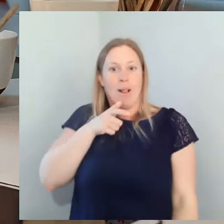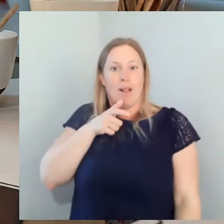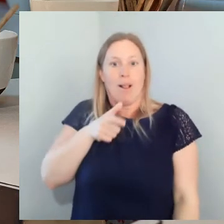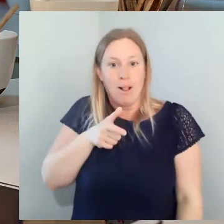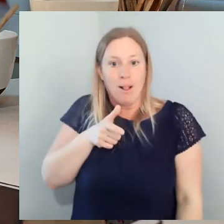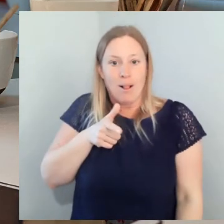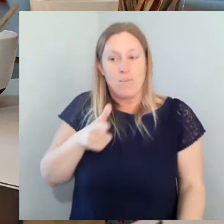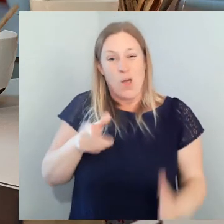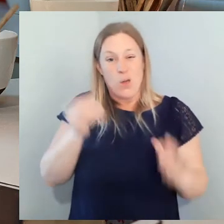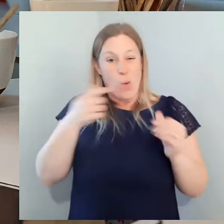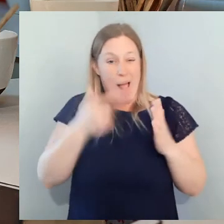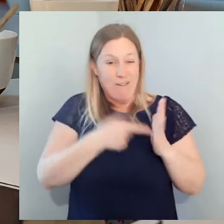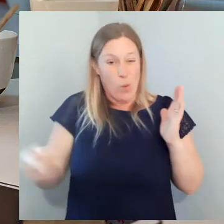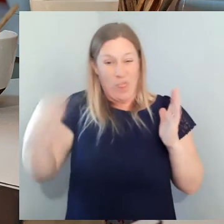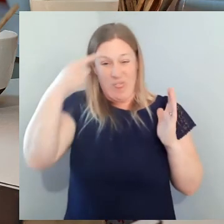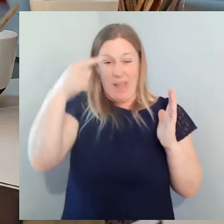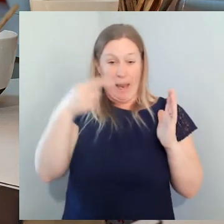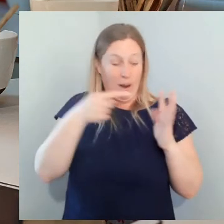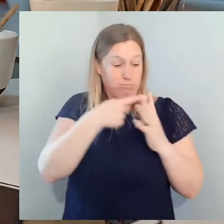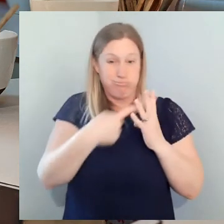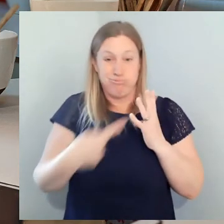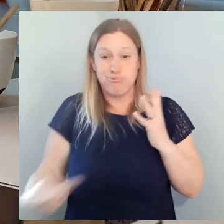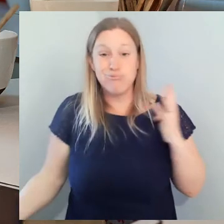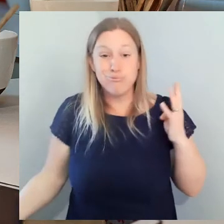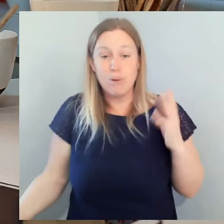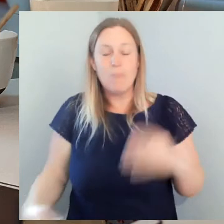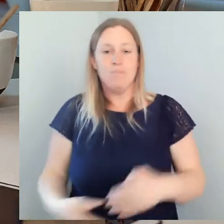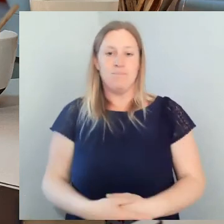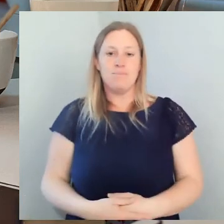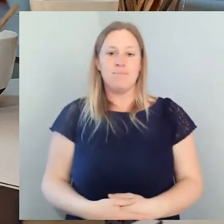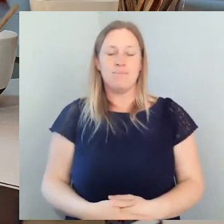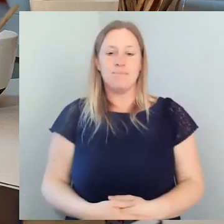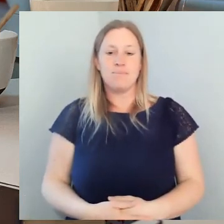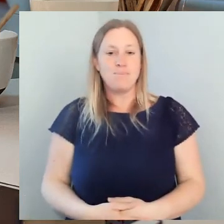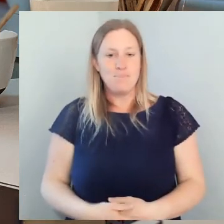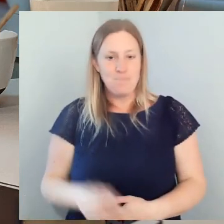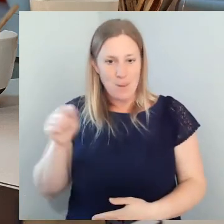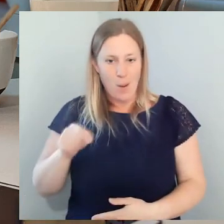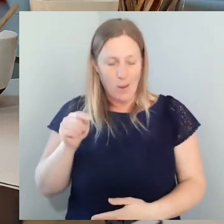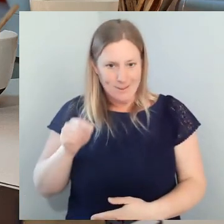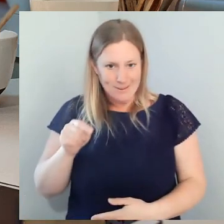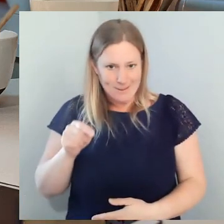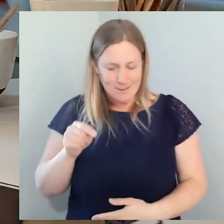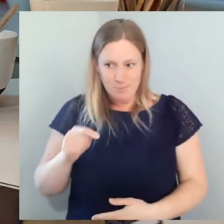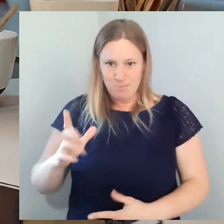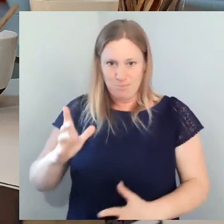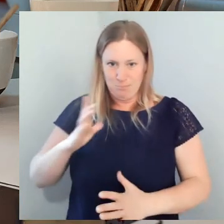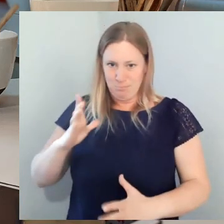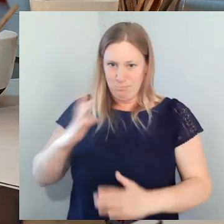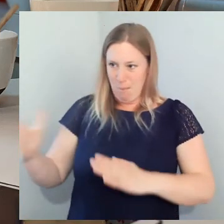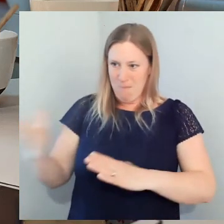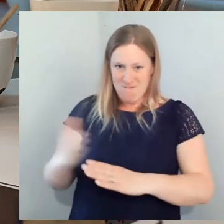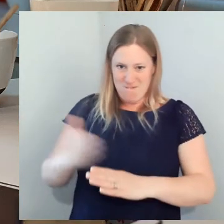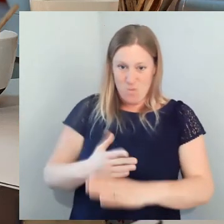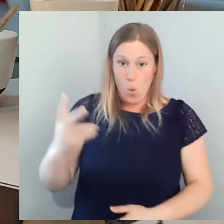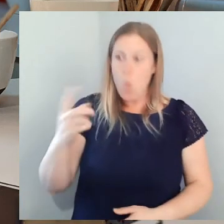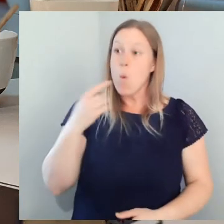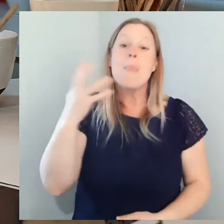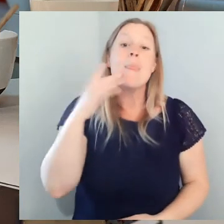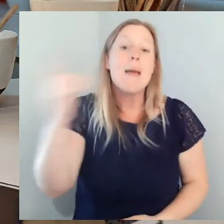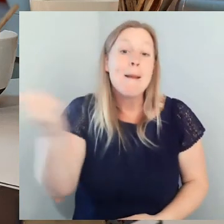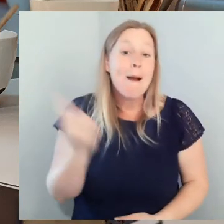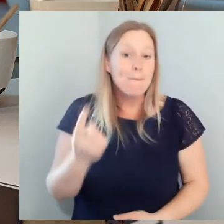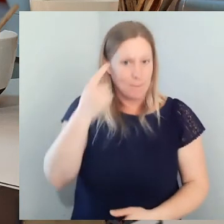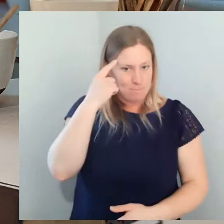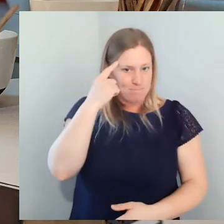might be even worse. Guess we'll soon have the whole alphabet to cope with. This time, I vowed